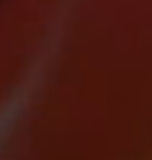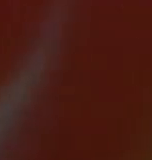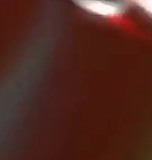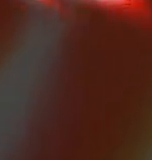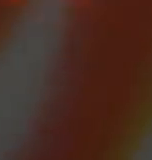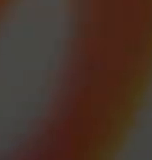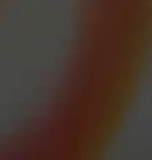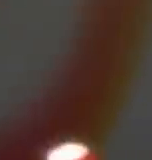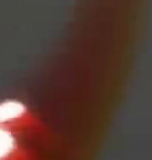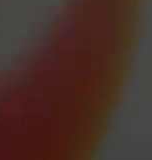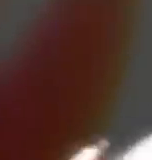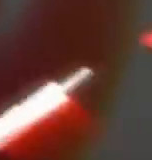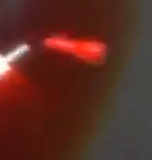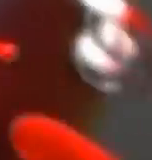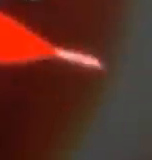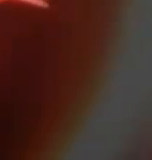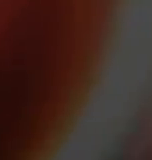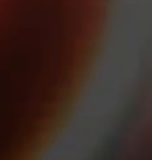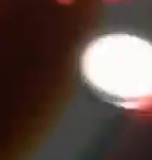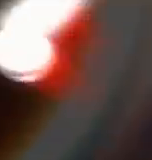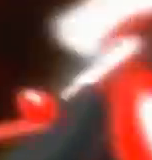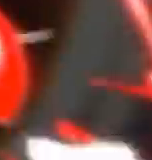News.